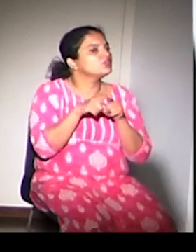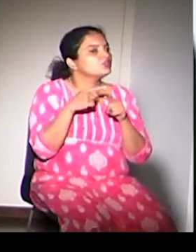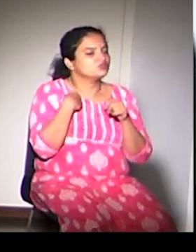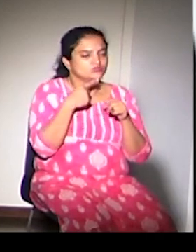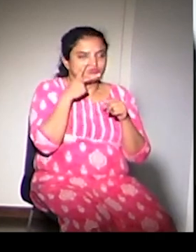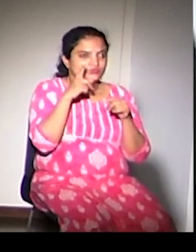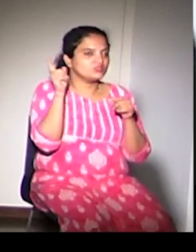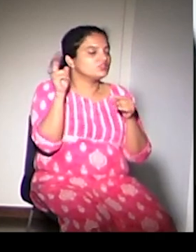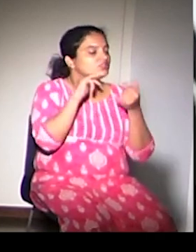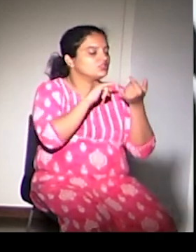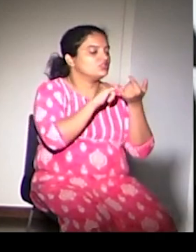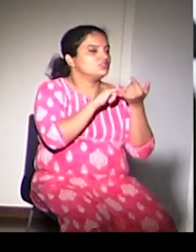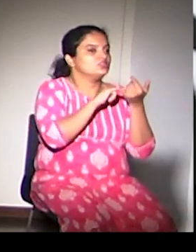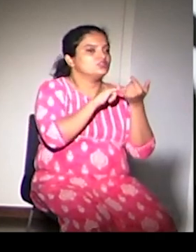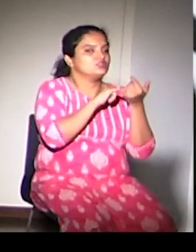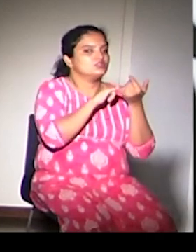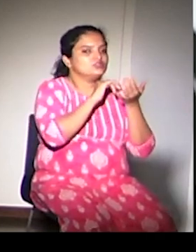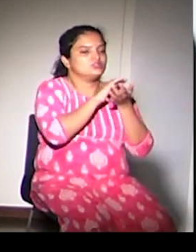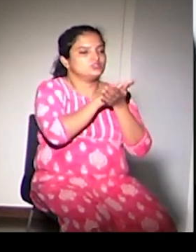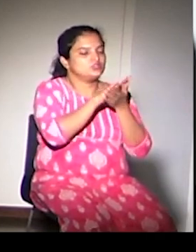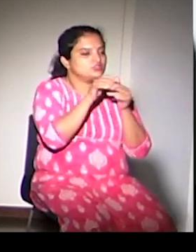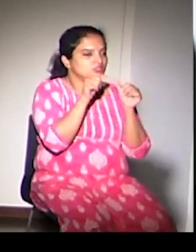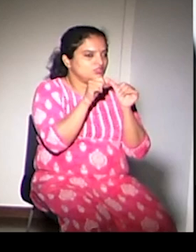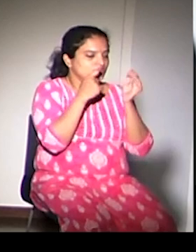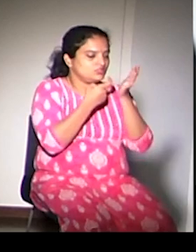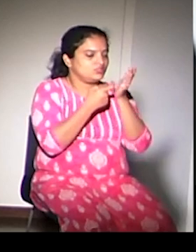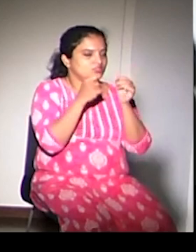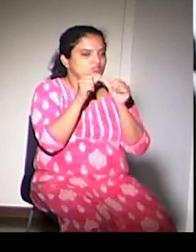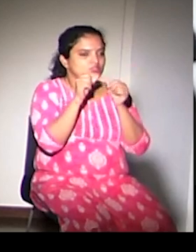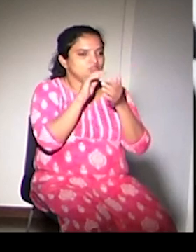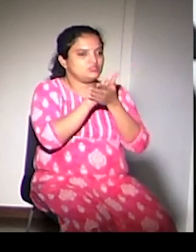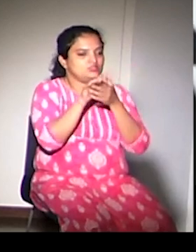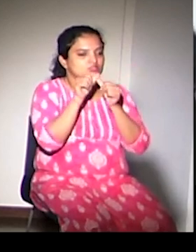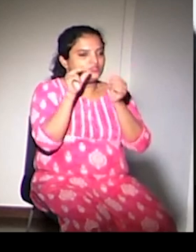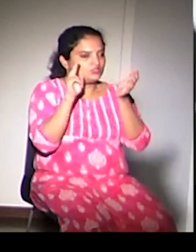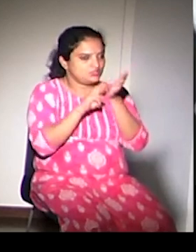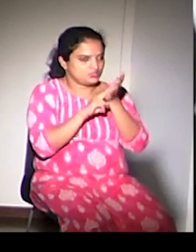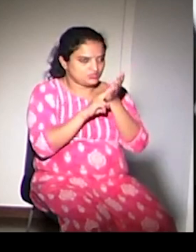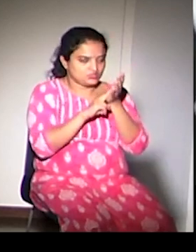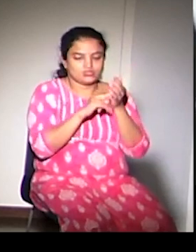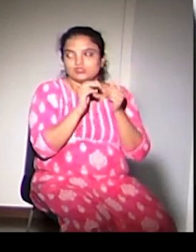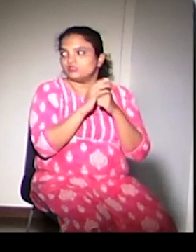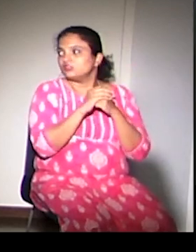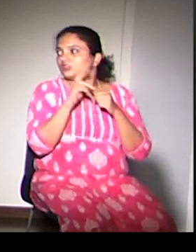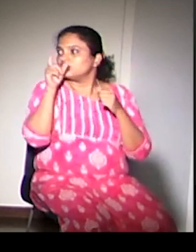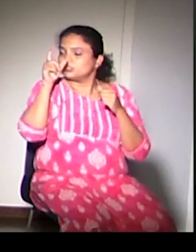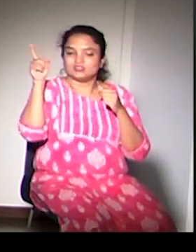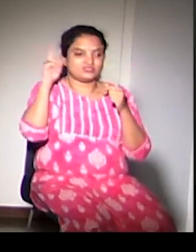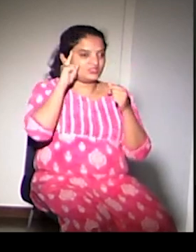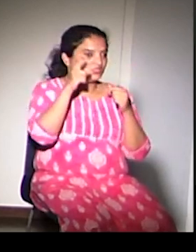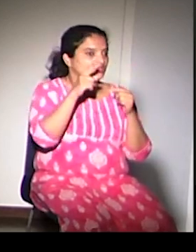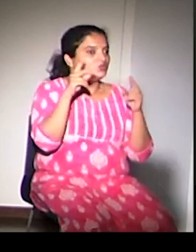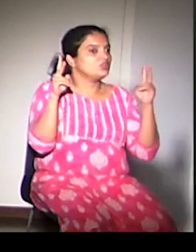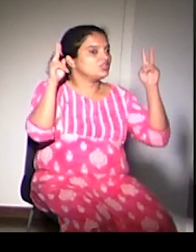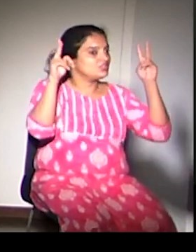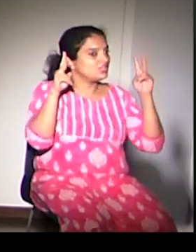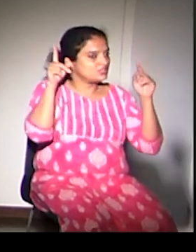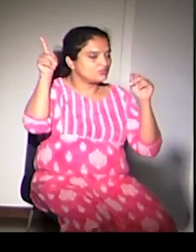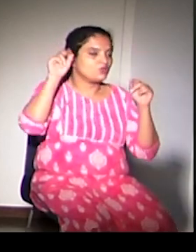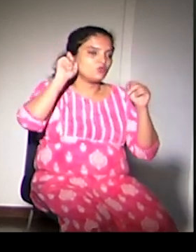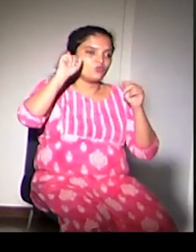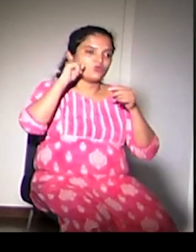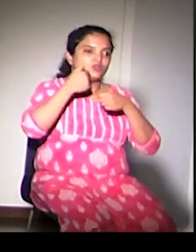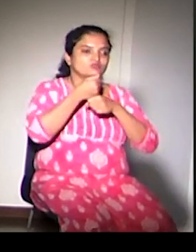Jahan period. This tile particularly is also one of the type that comes from Srinagar, the tomb of